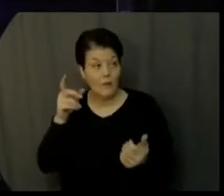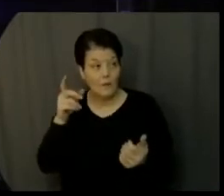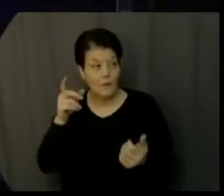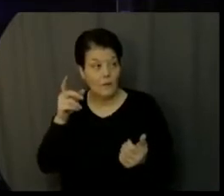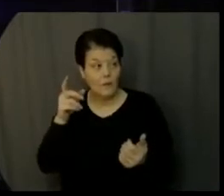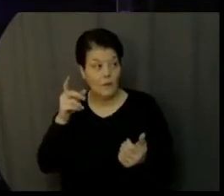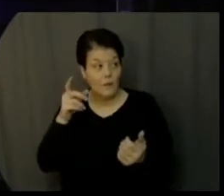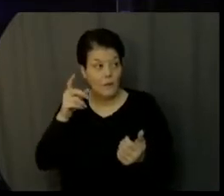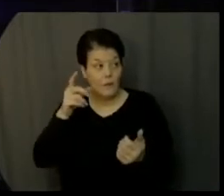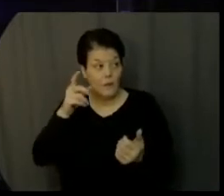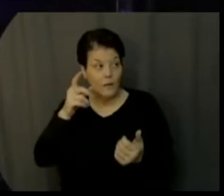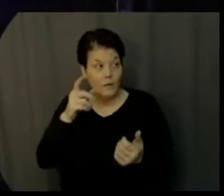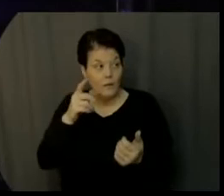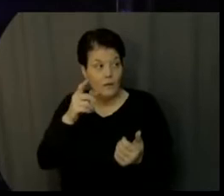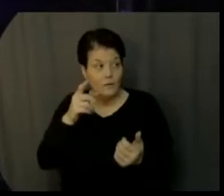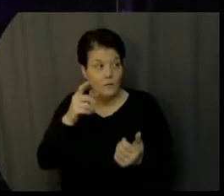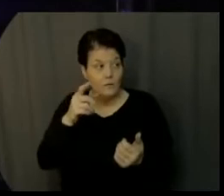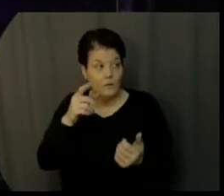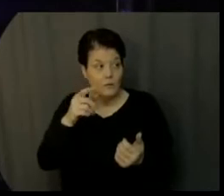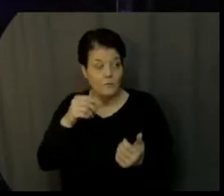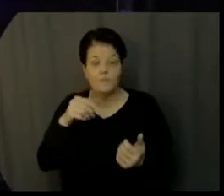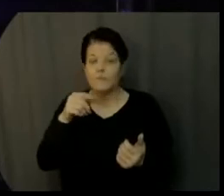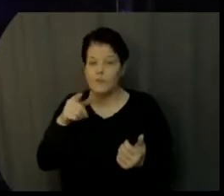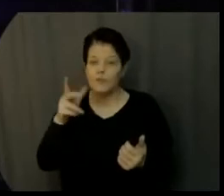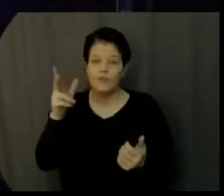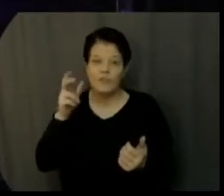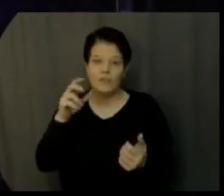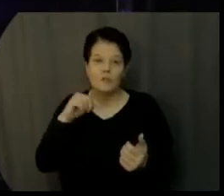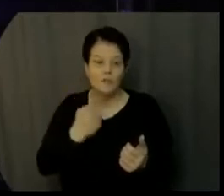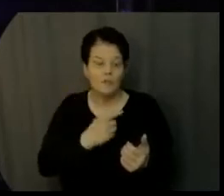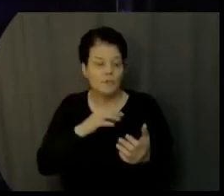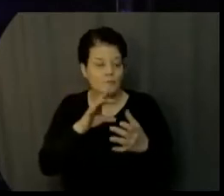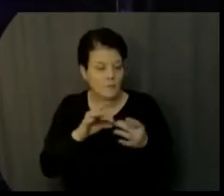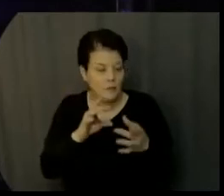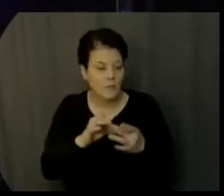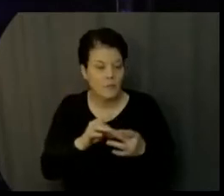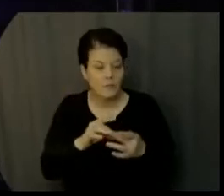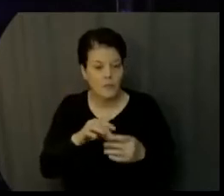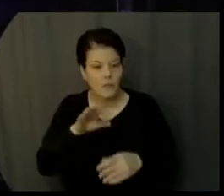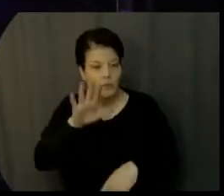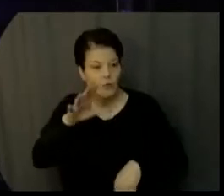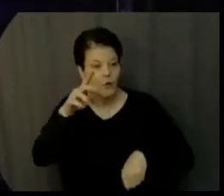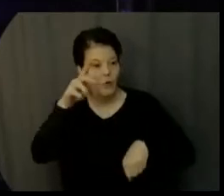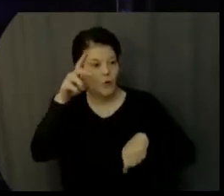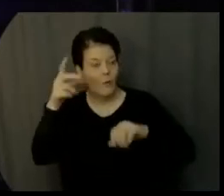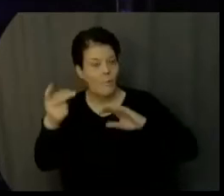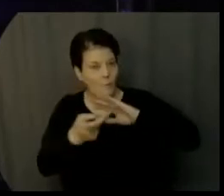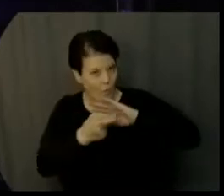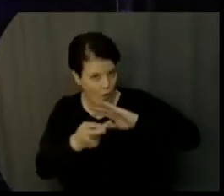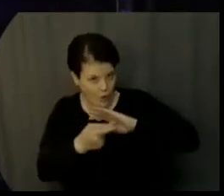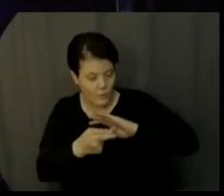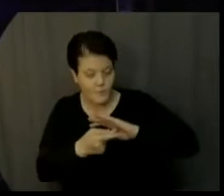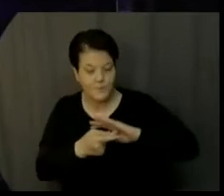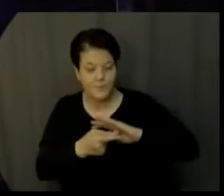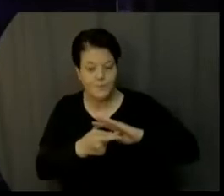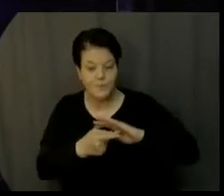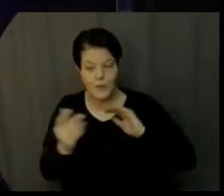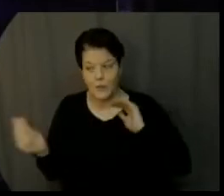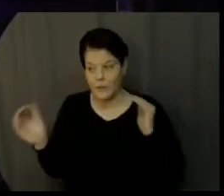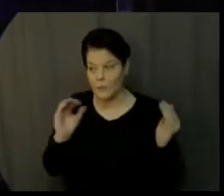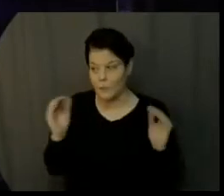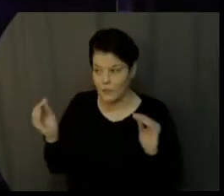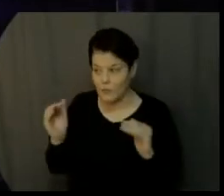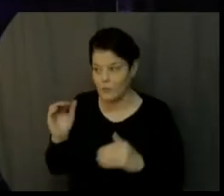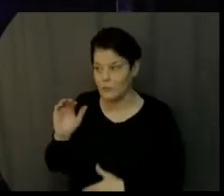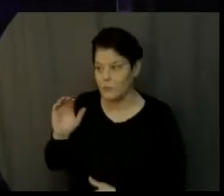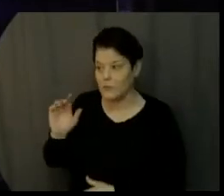you're going to hear us say, who's your Paul and who's your Timothy? These are two characters in the scriptures. Paul ministered to and